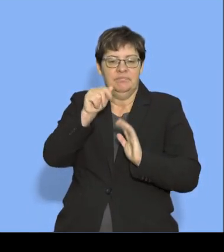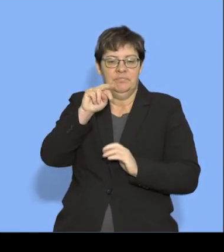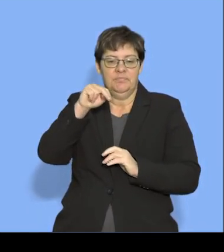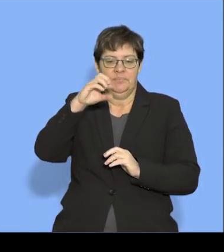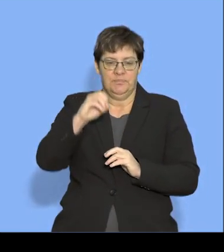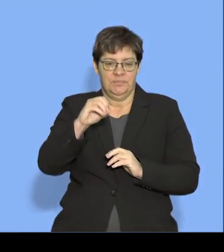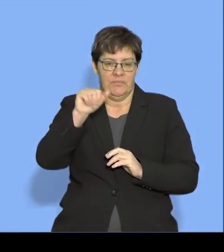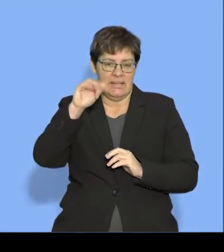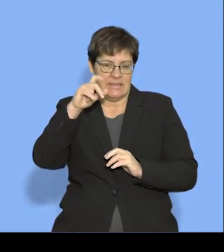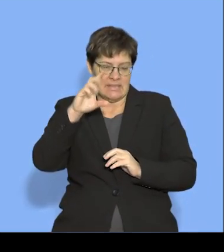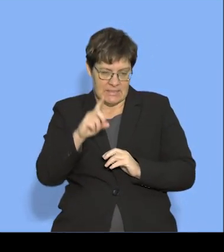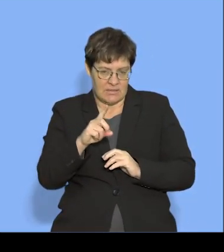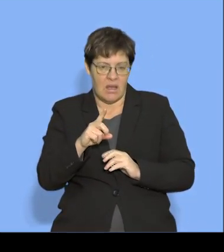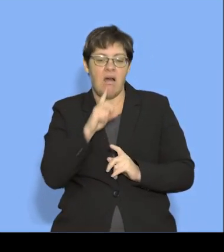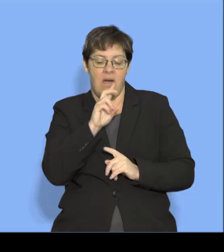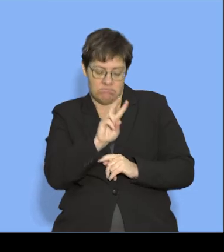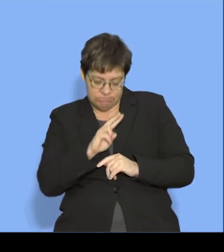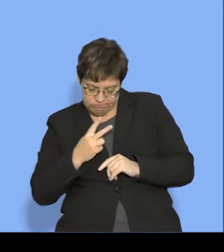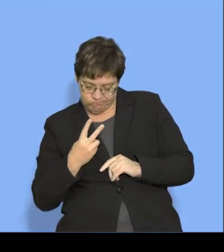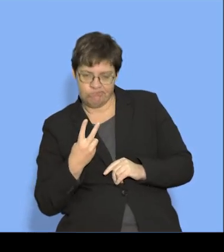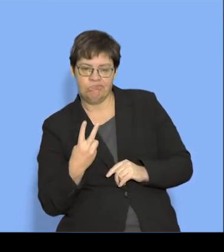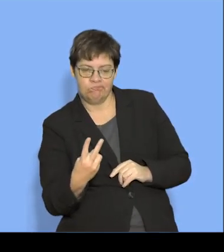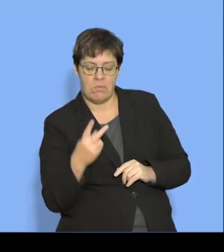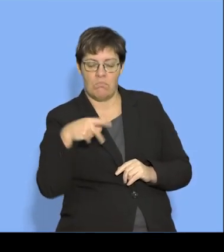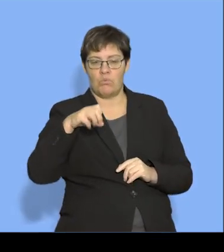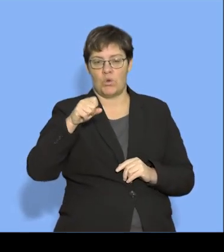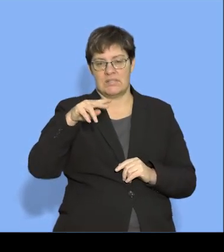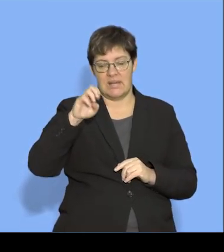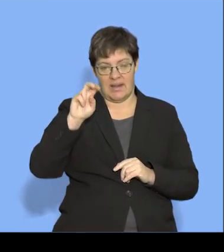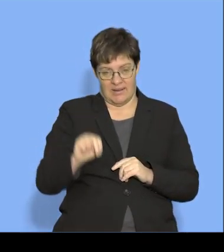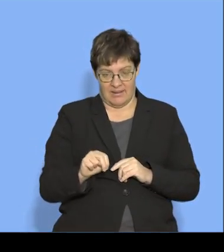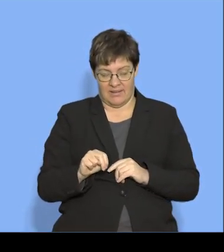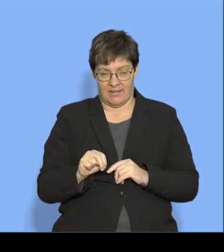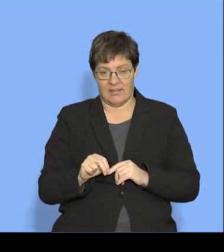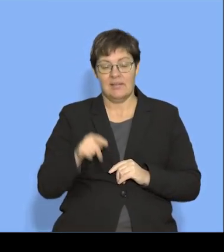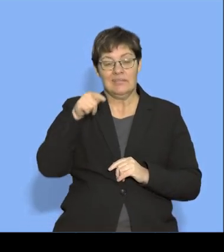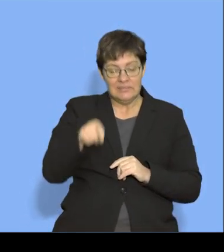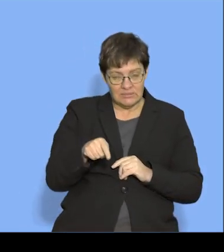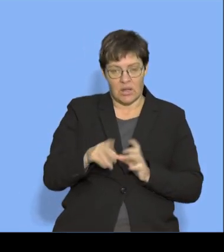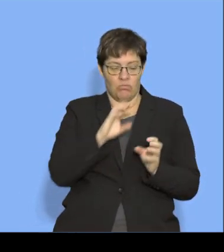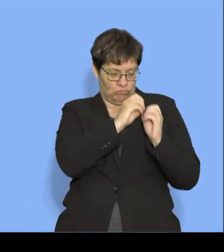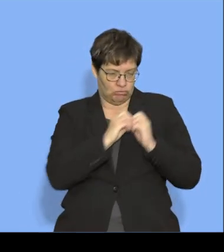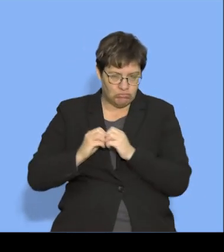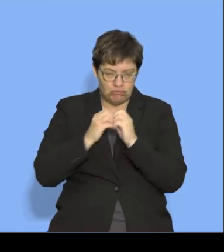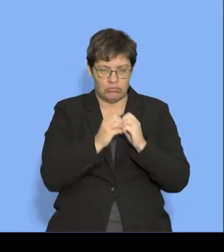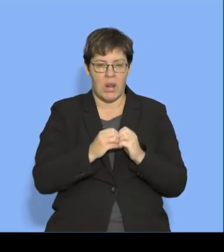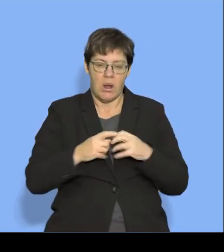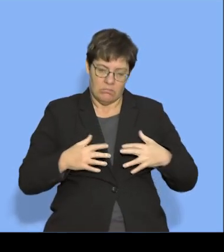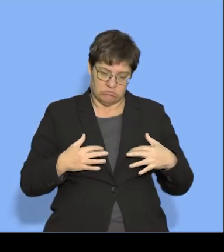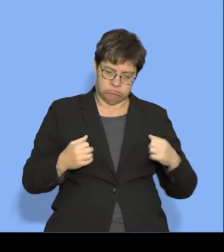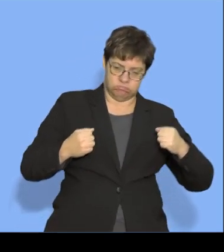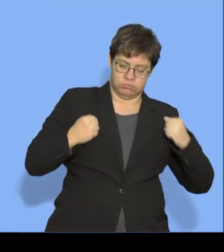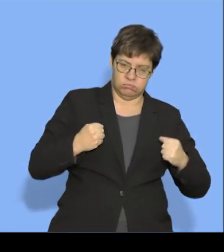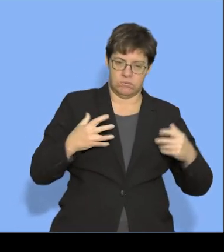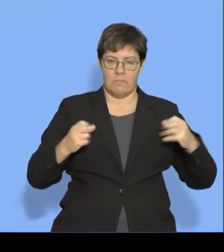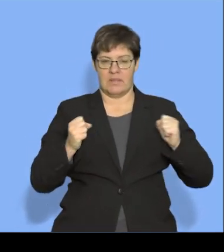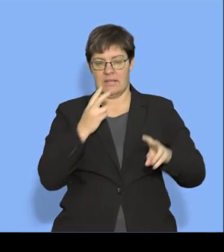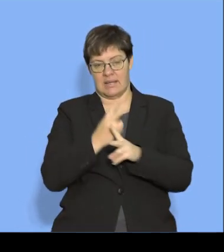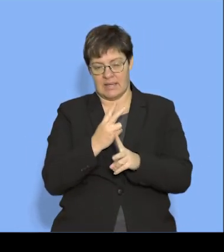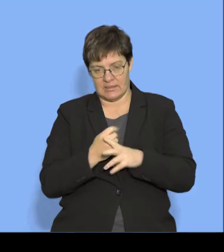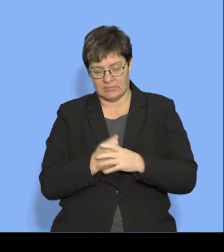the amino acids from the bloodstream and convert these into proteins. Proteins then will repair and regenerate